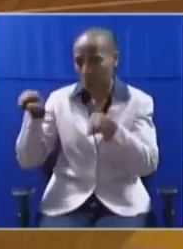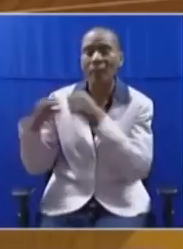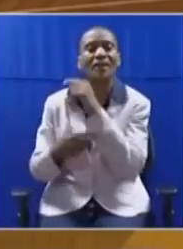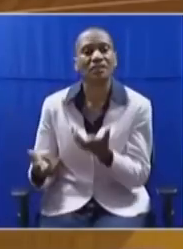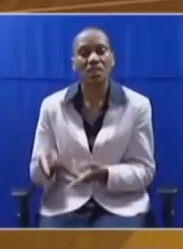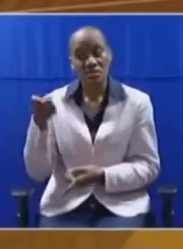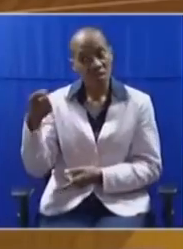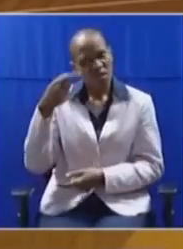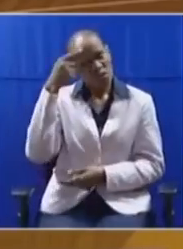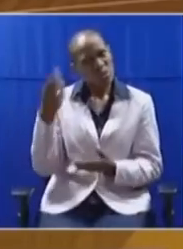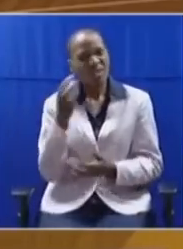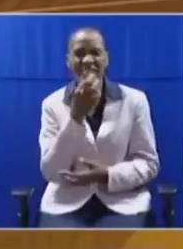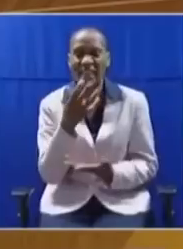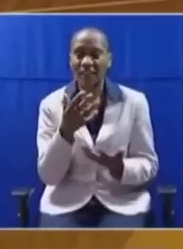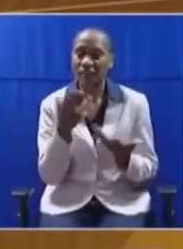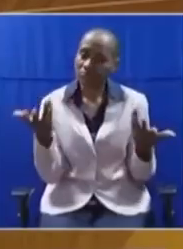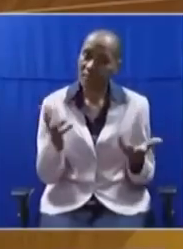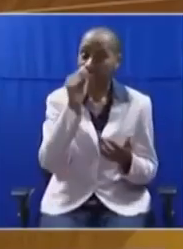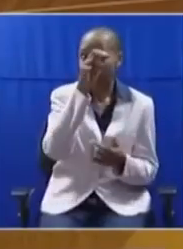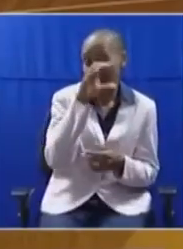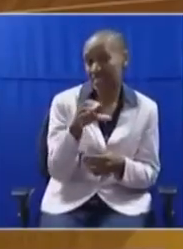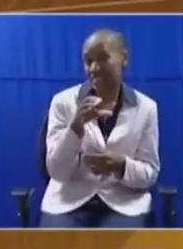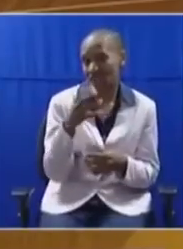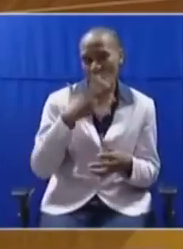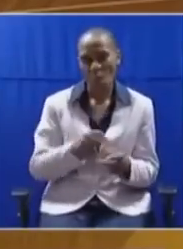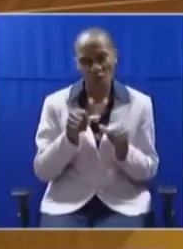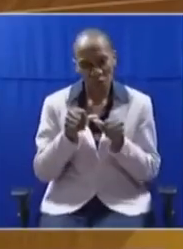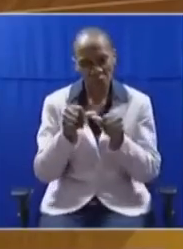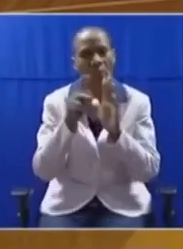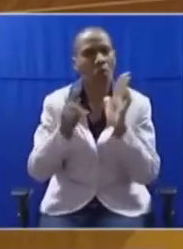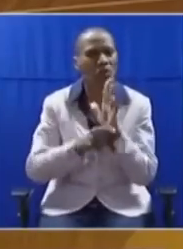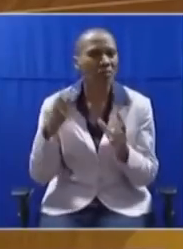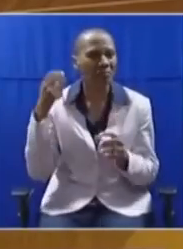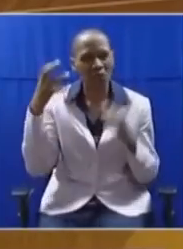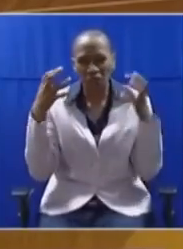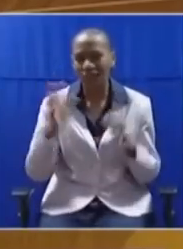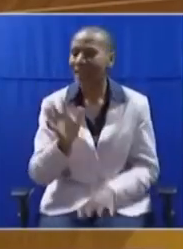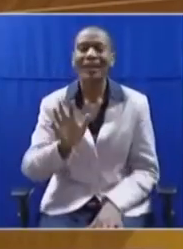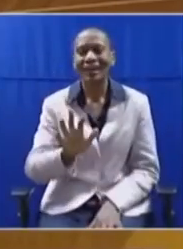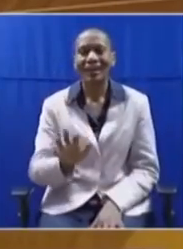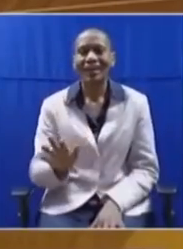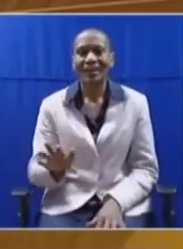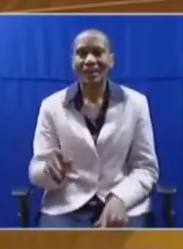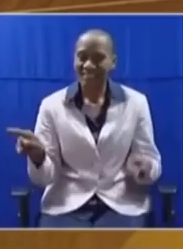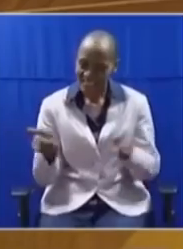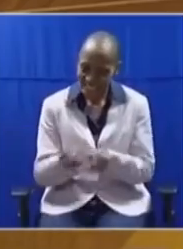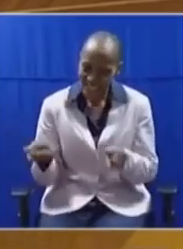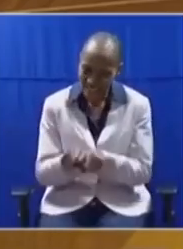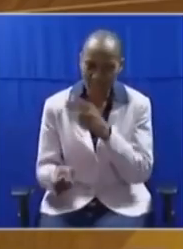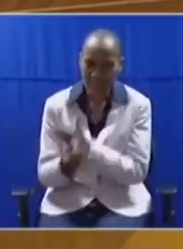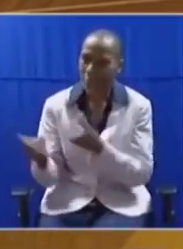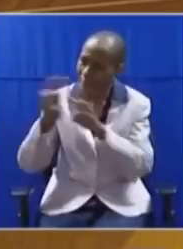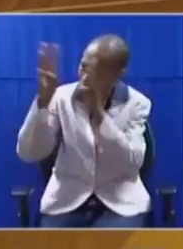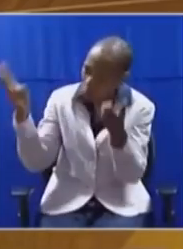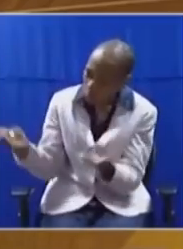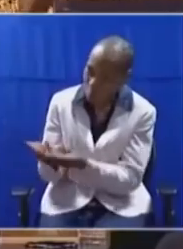and think that this ANC wants to go ahead with a mad program. This is the done thing around the world. This